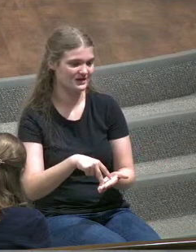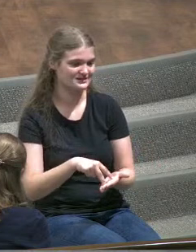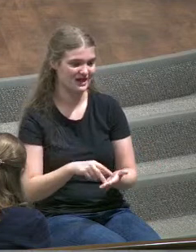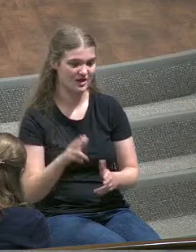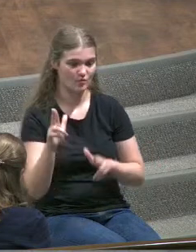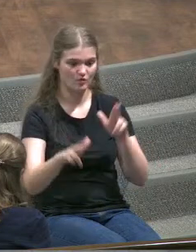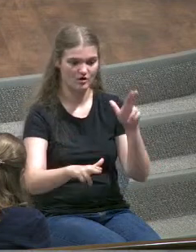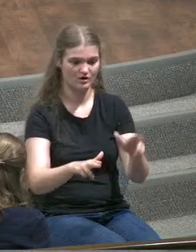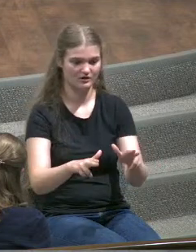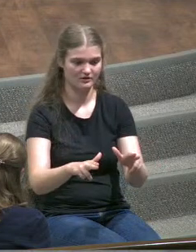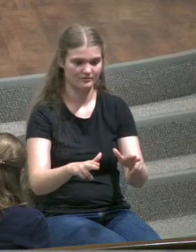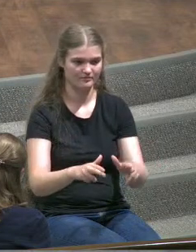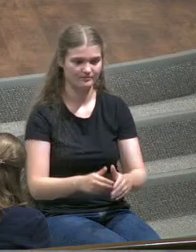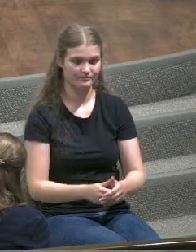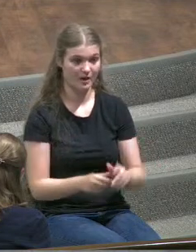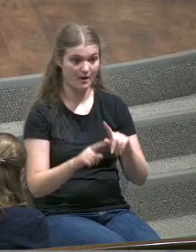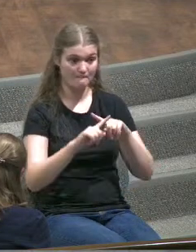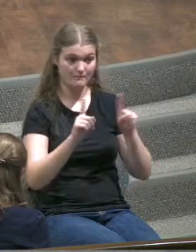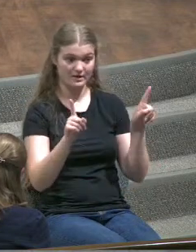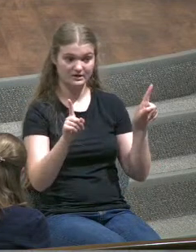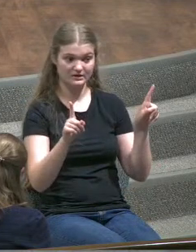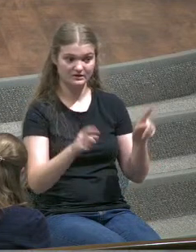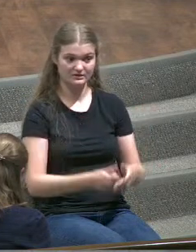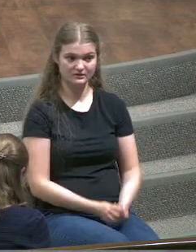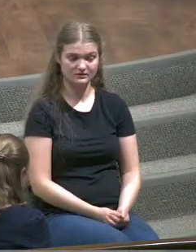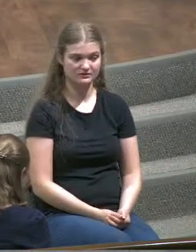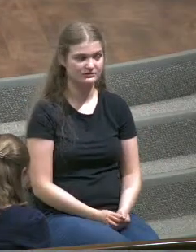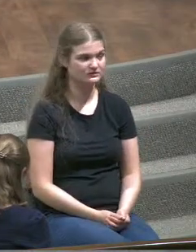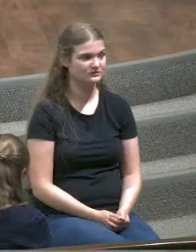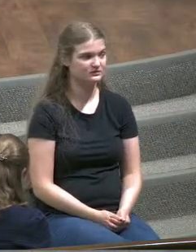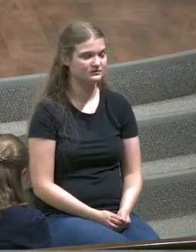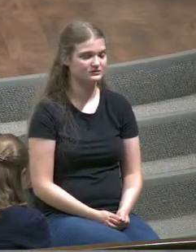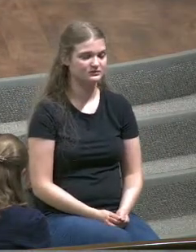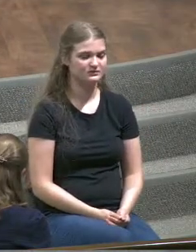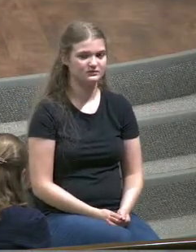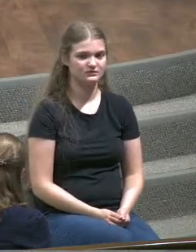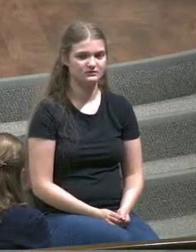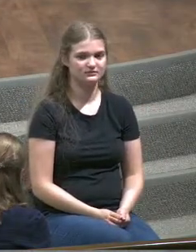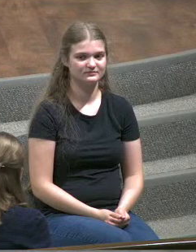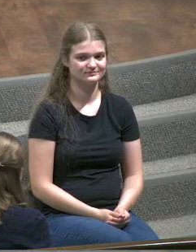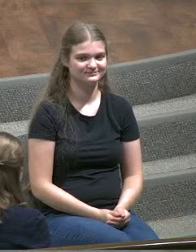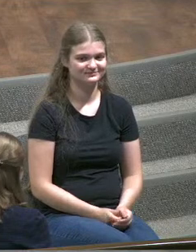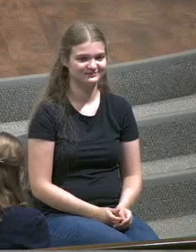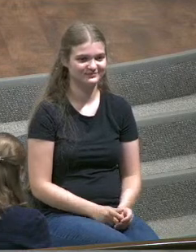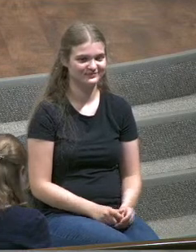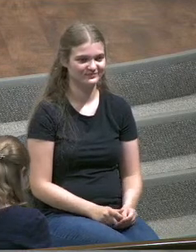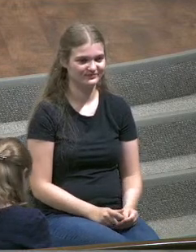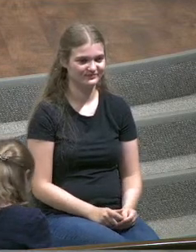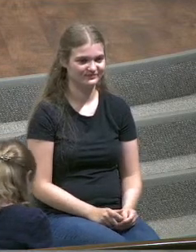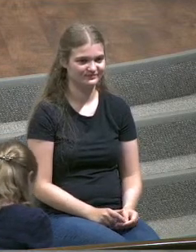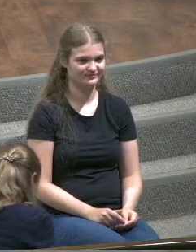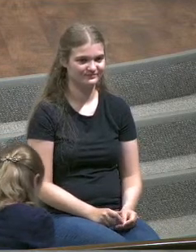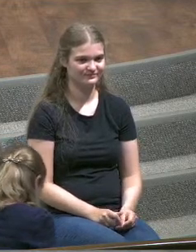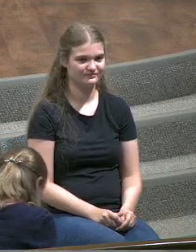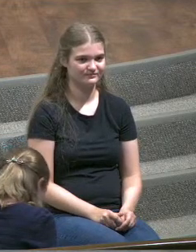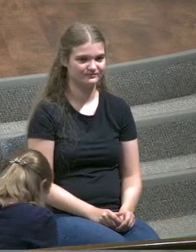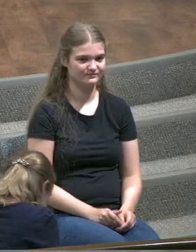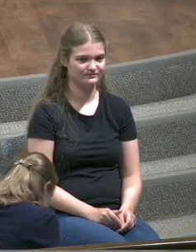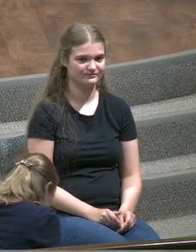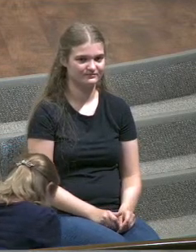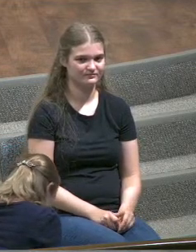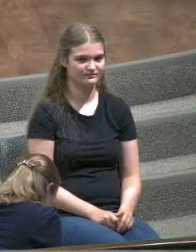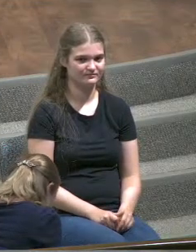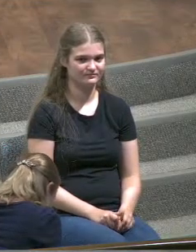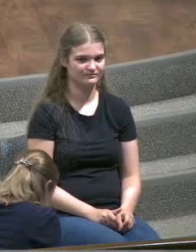But here's that explanation: that you may know that the Son of Man has authority on earth to forgive